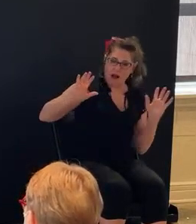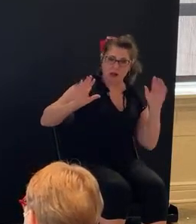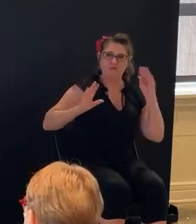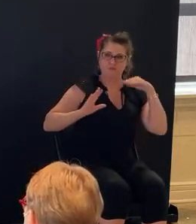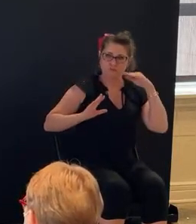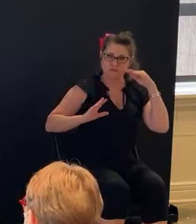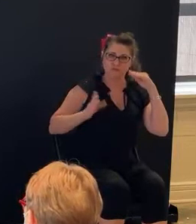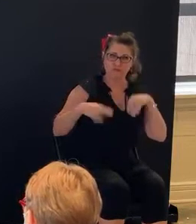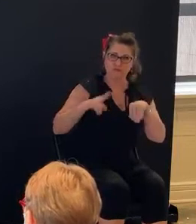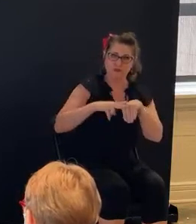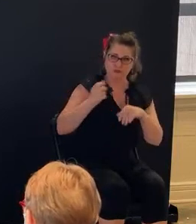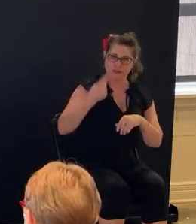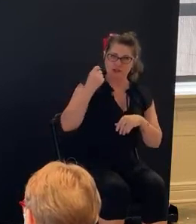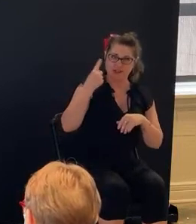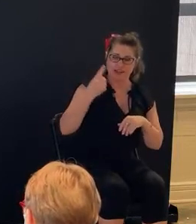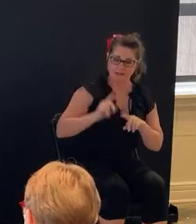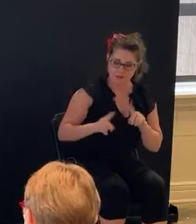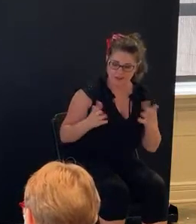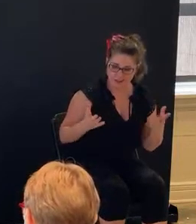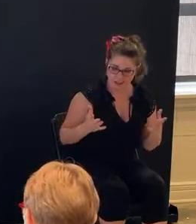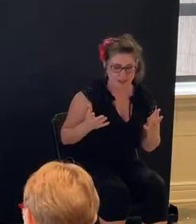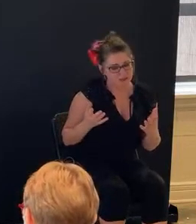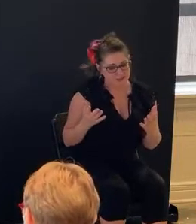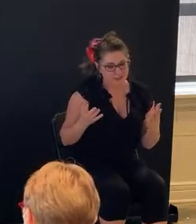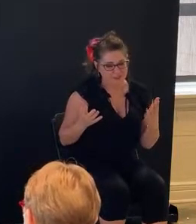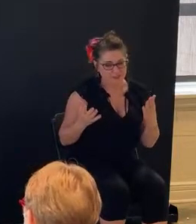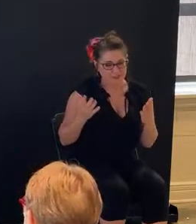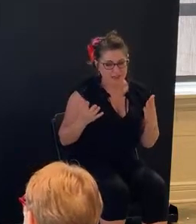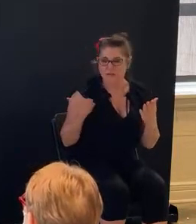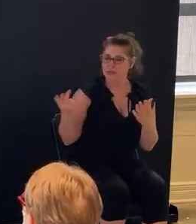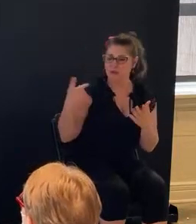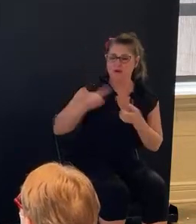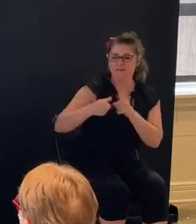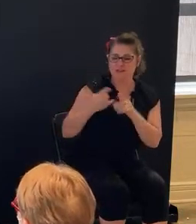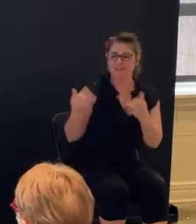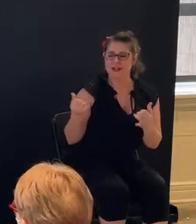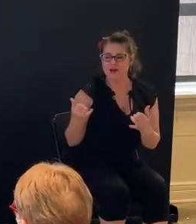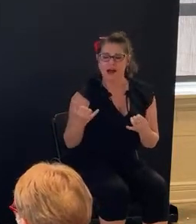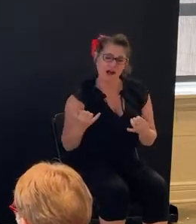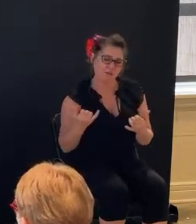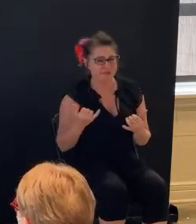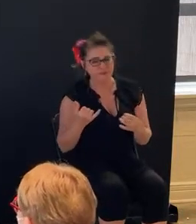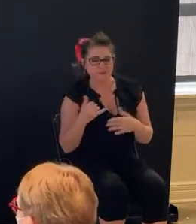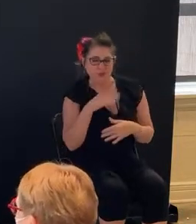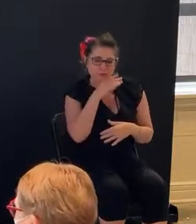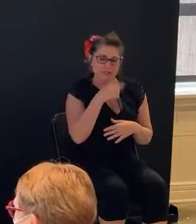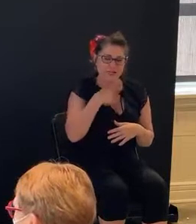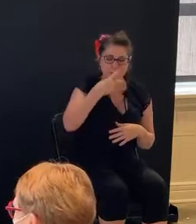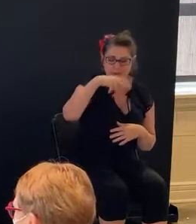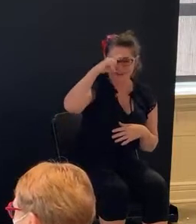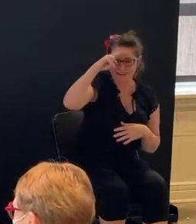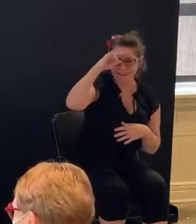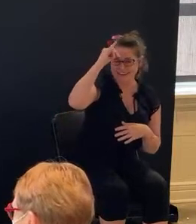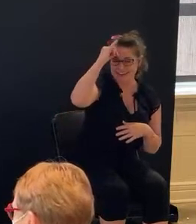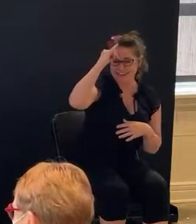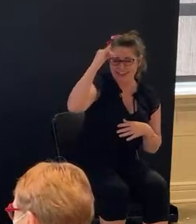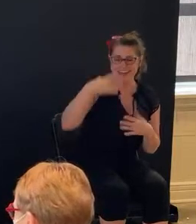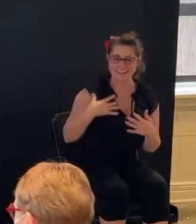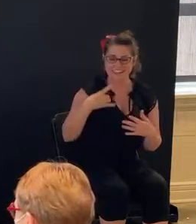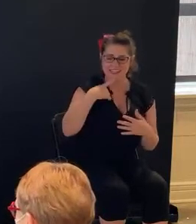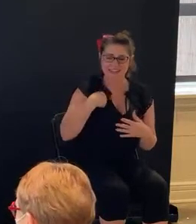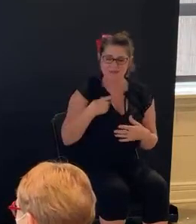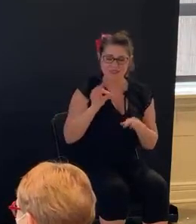understand what you're saying, but for a moment, just to be, you know, because we're friends, pretend I'm an idiot and explain it to me in fairly simple